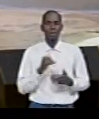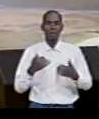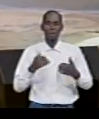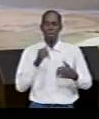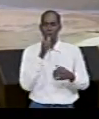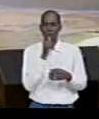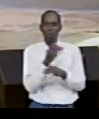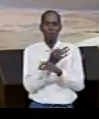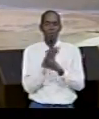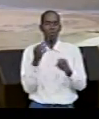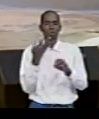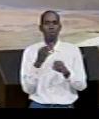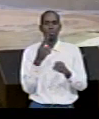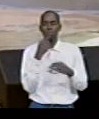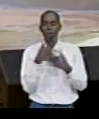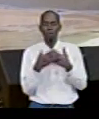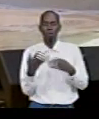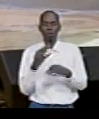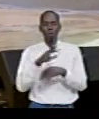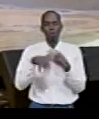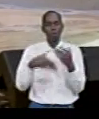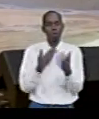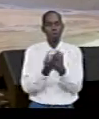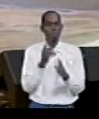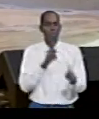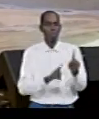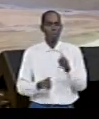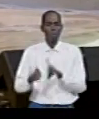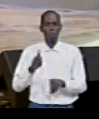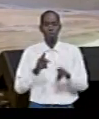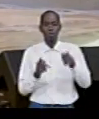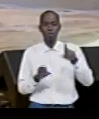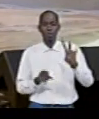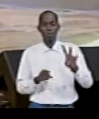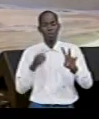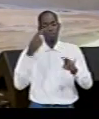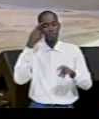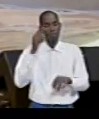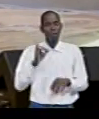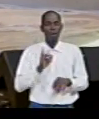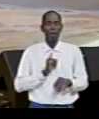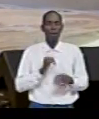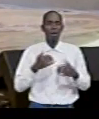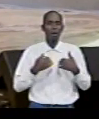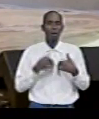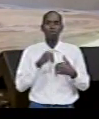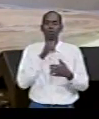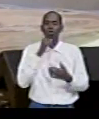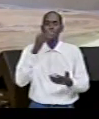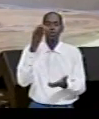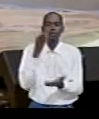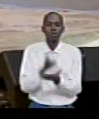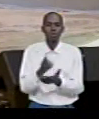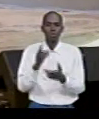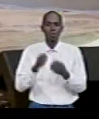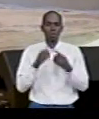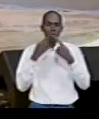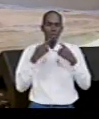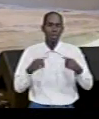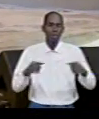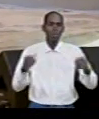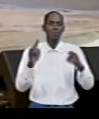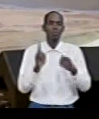of all men. Verse 27. For I have not shunned to declare unto